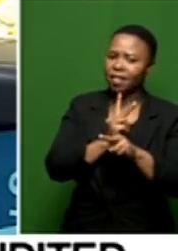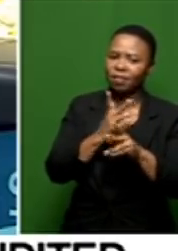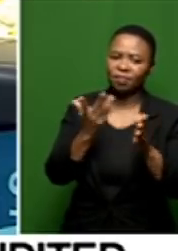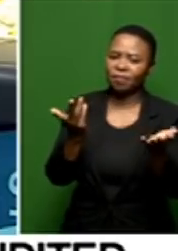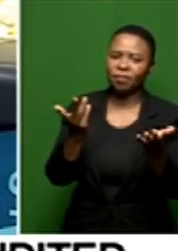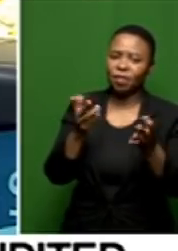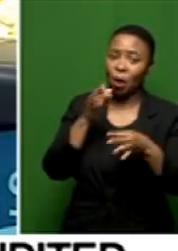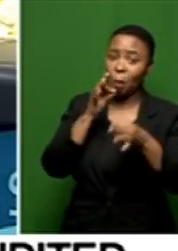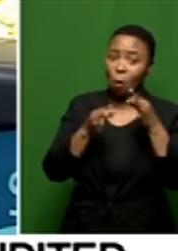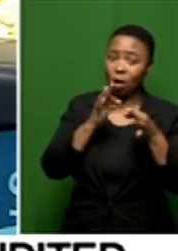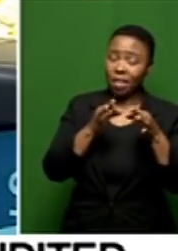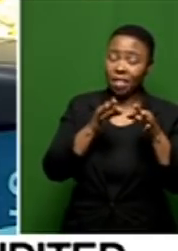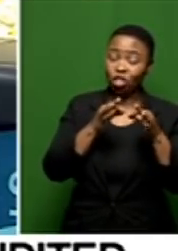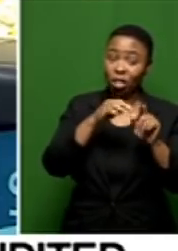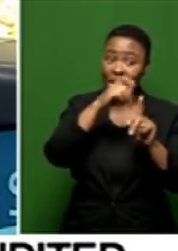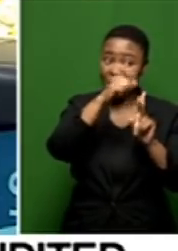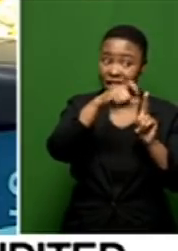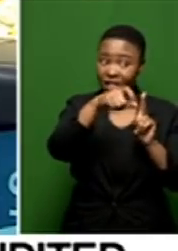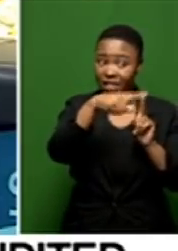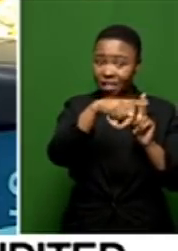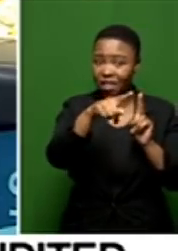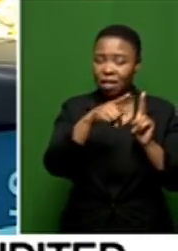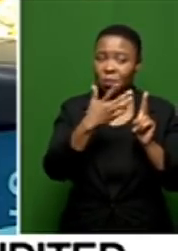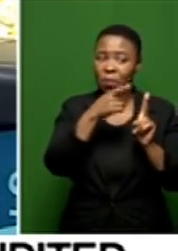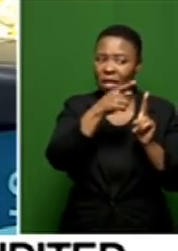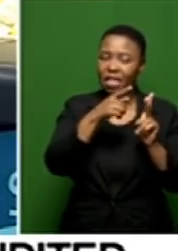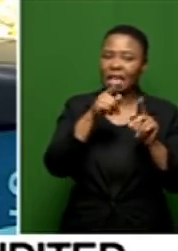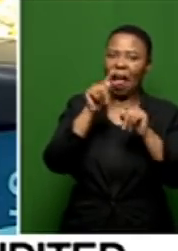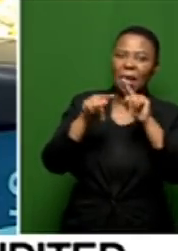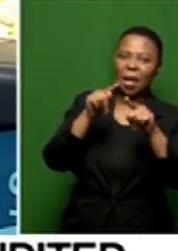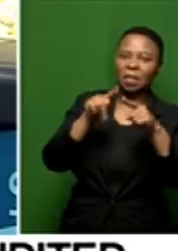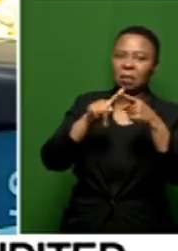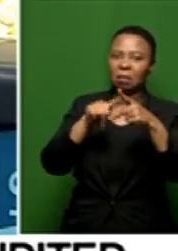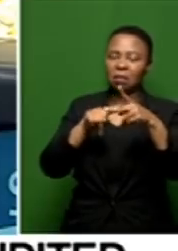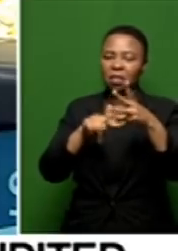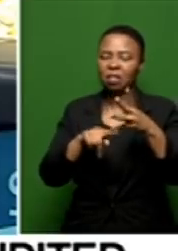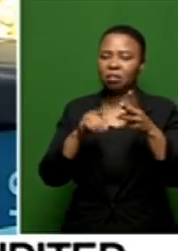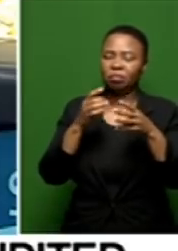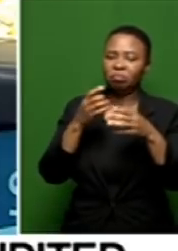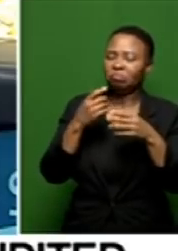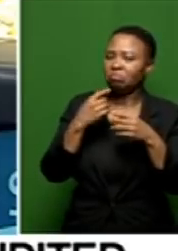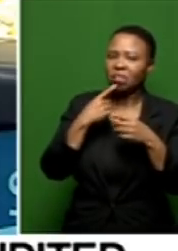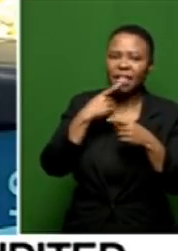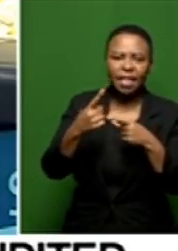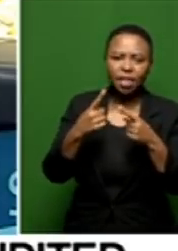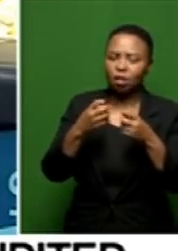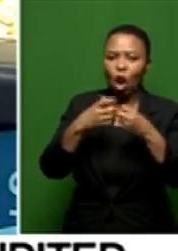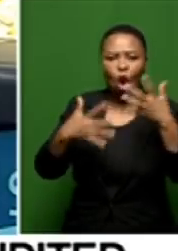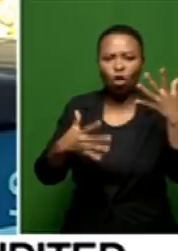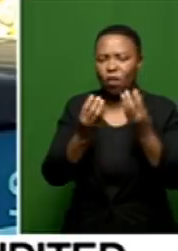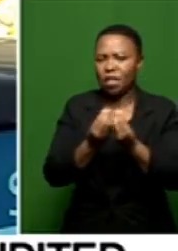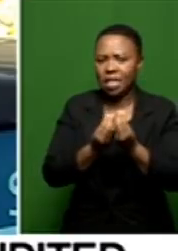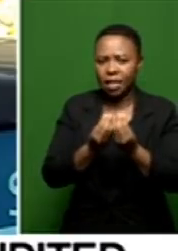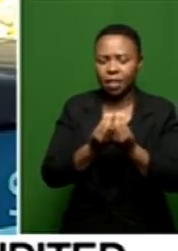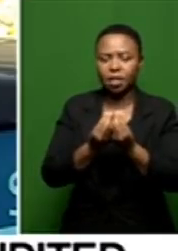to politicians from, who were making all sorts of allegations, casting aspersions, on